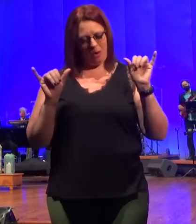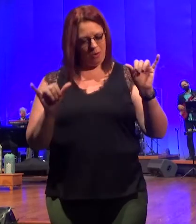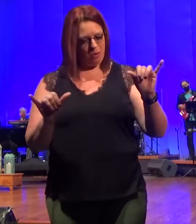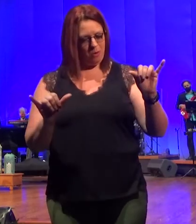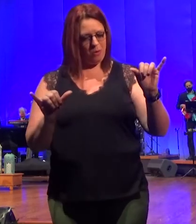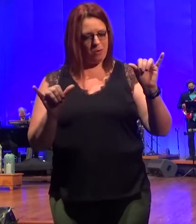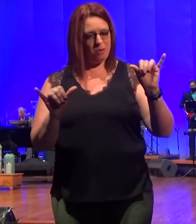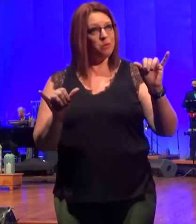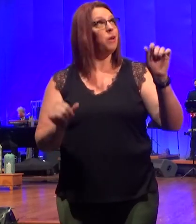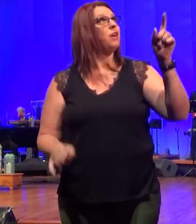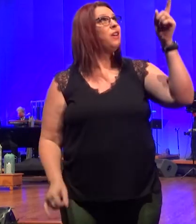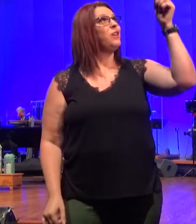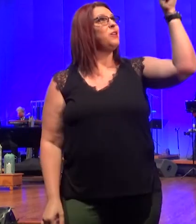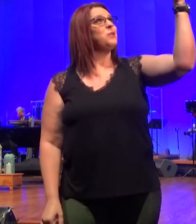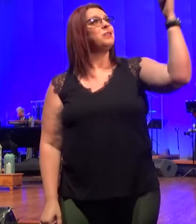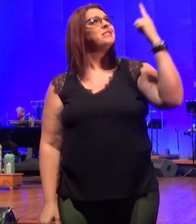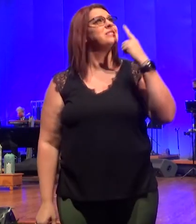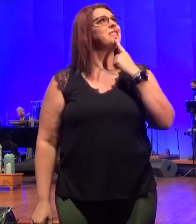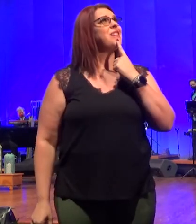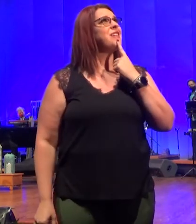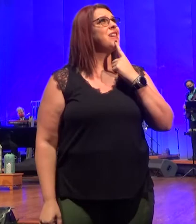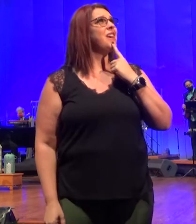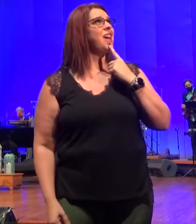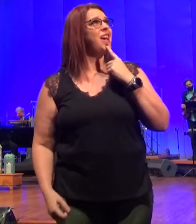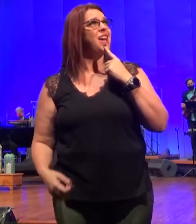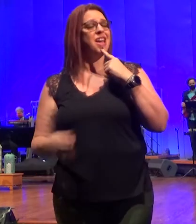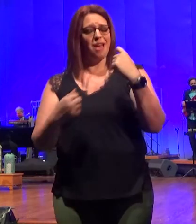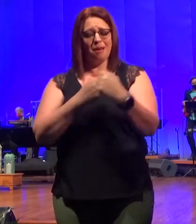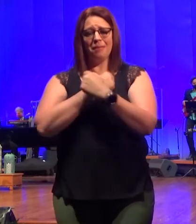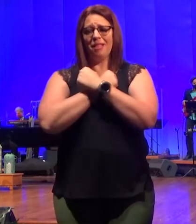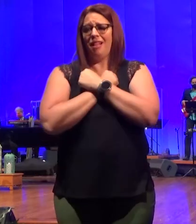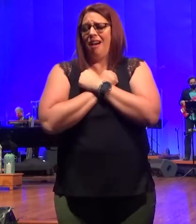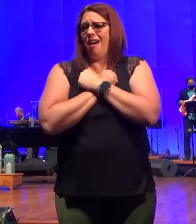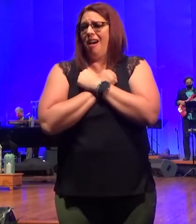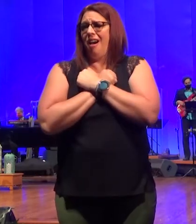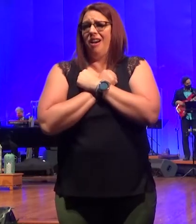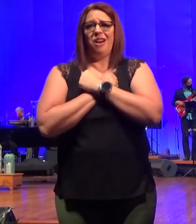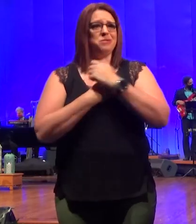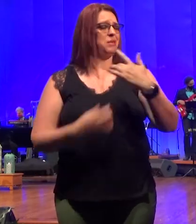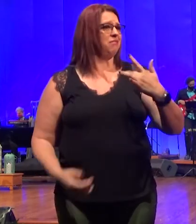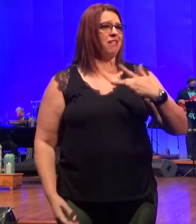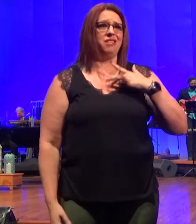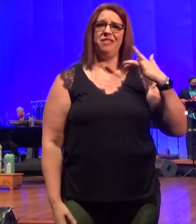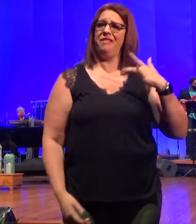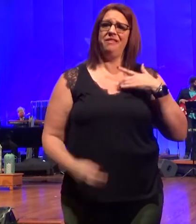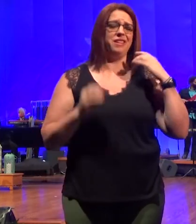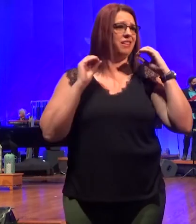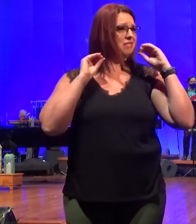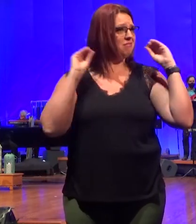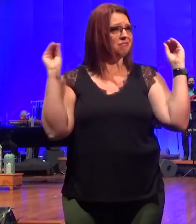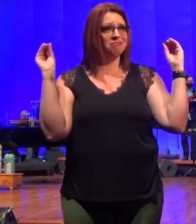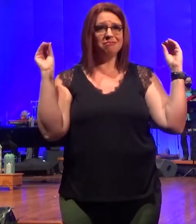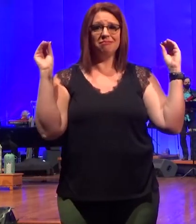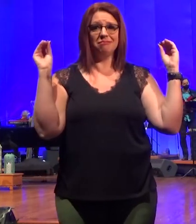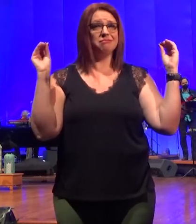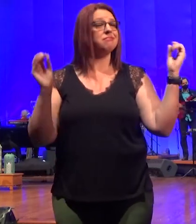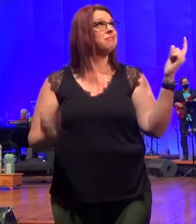Ooh, oh, you say I am loved when I can't feel a